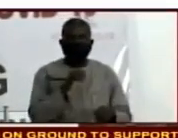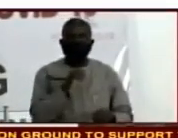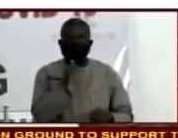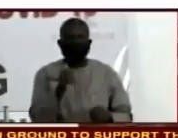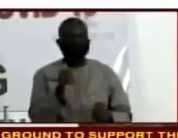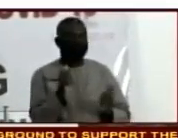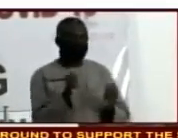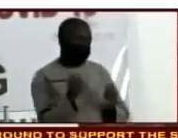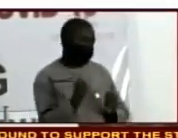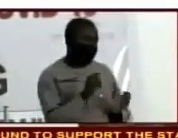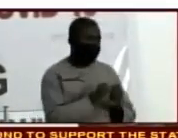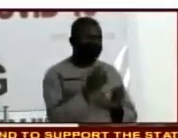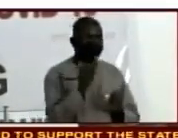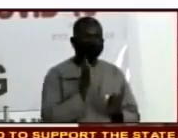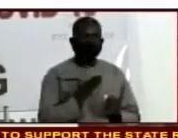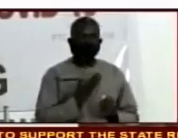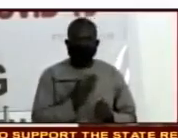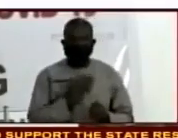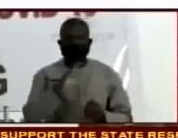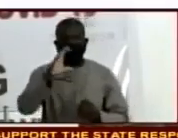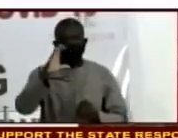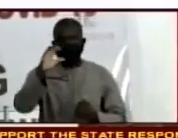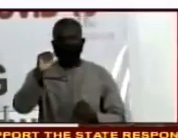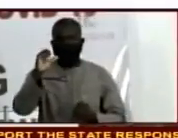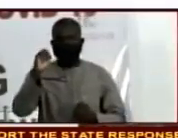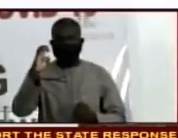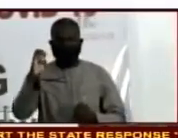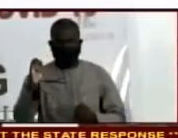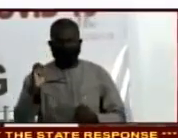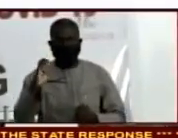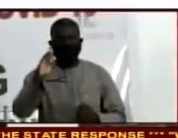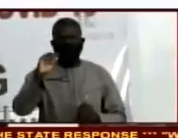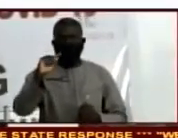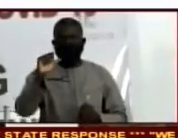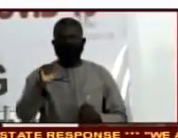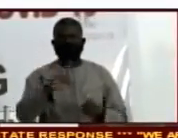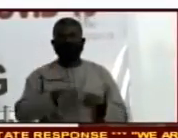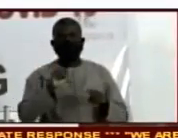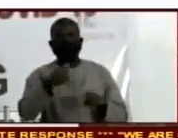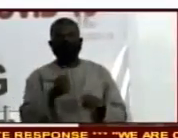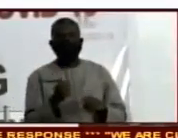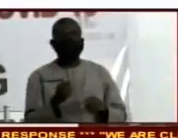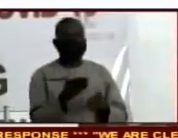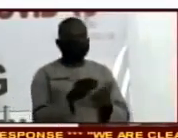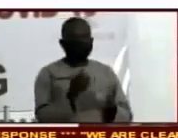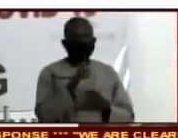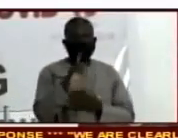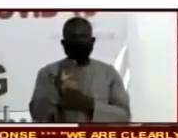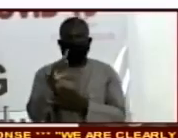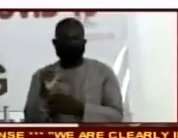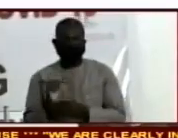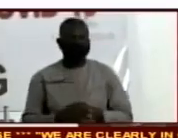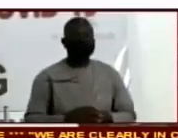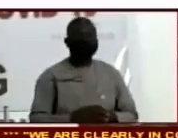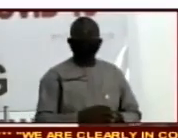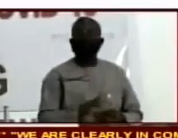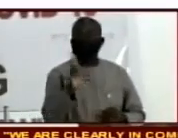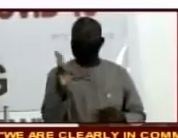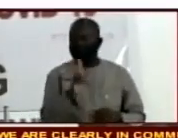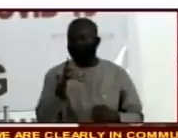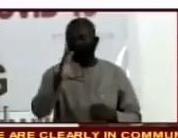but with other variables that we collect from other sources of data across the country. Using data to make informed